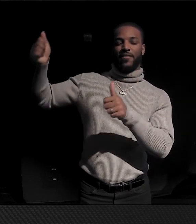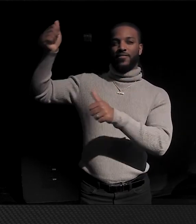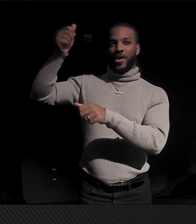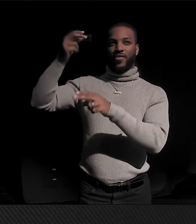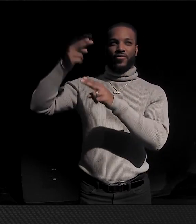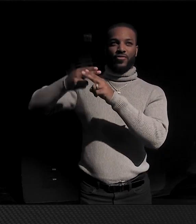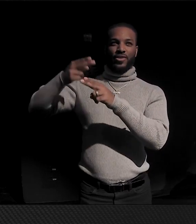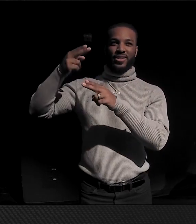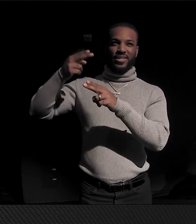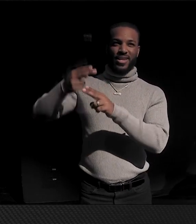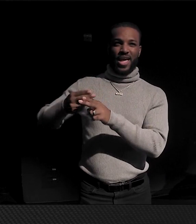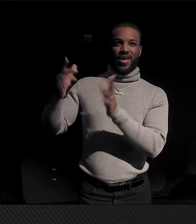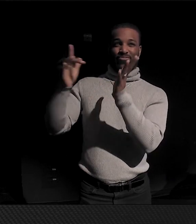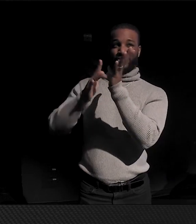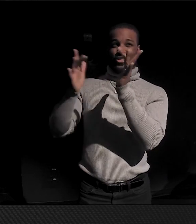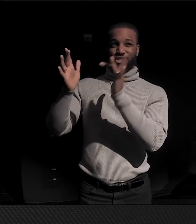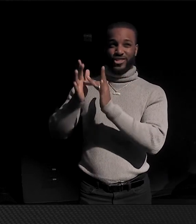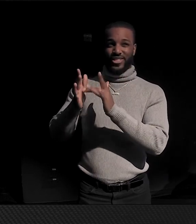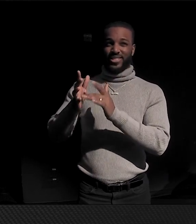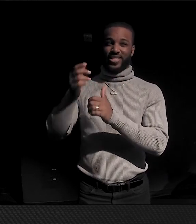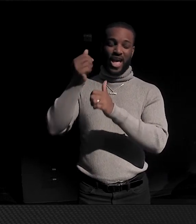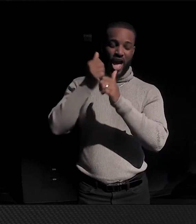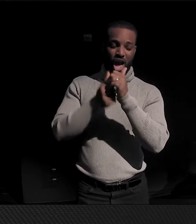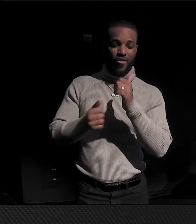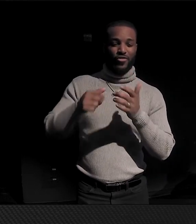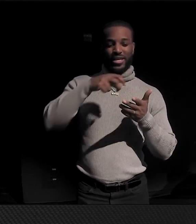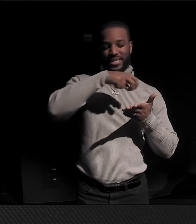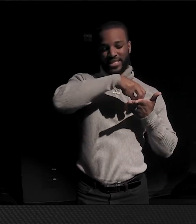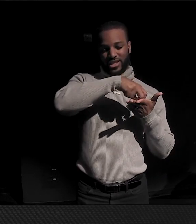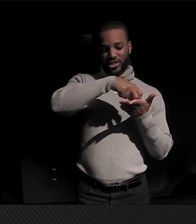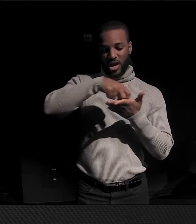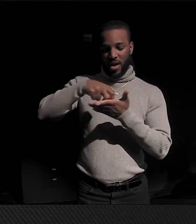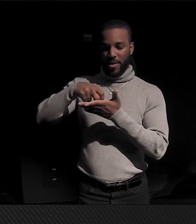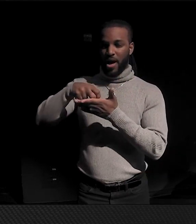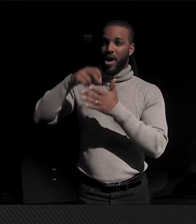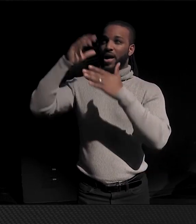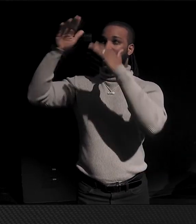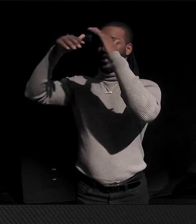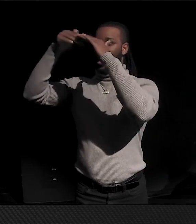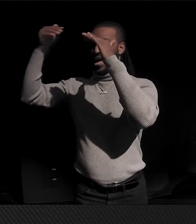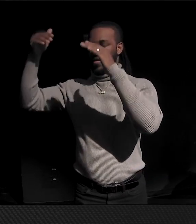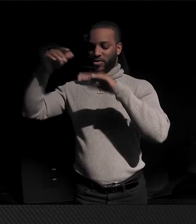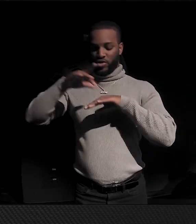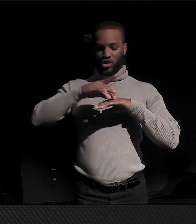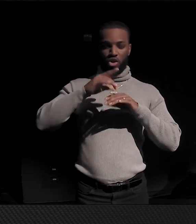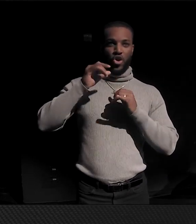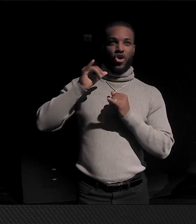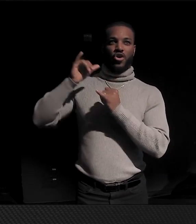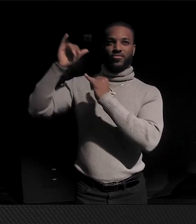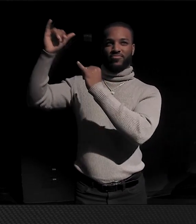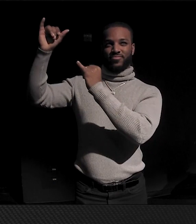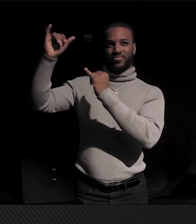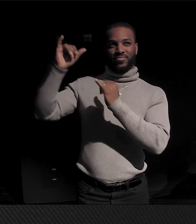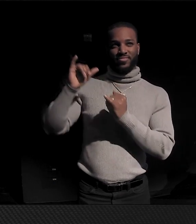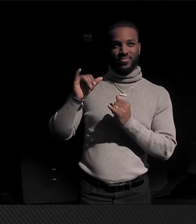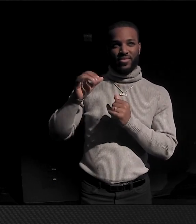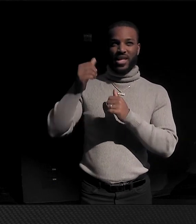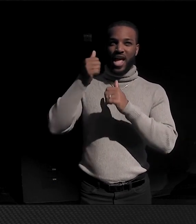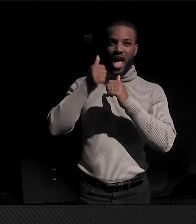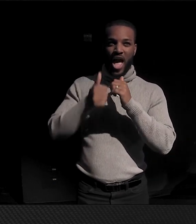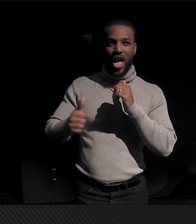at the name of Jesus, every knee should bow in heaven and on earth and under the earth, and every